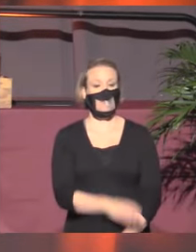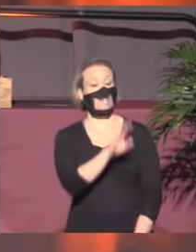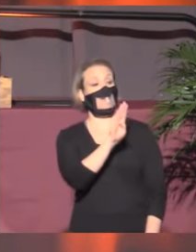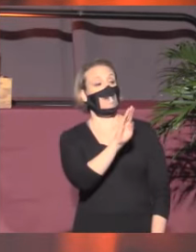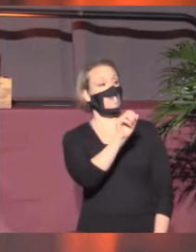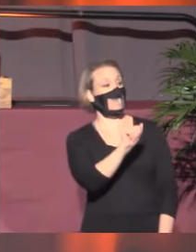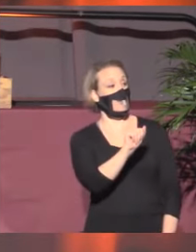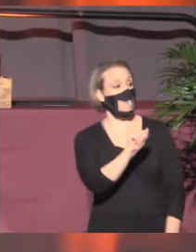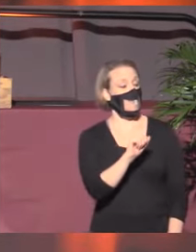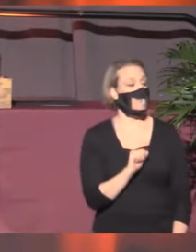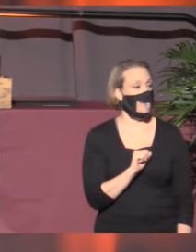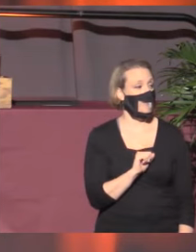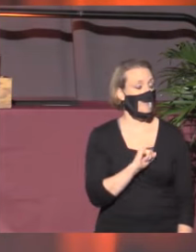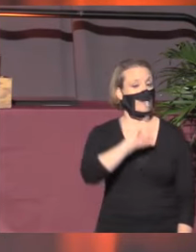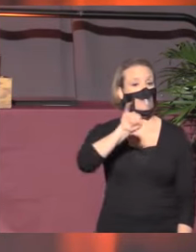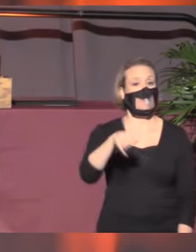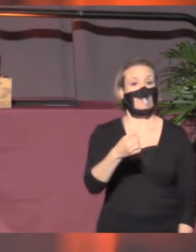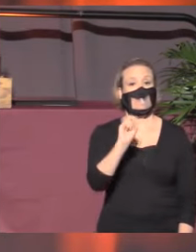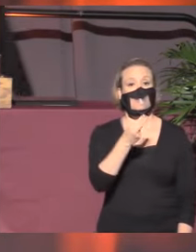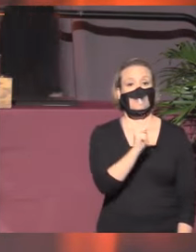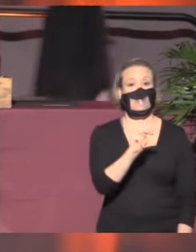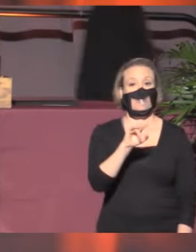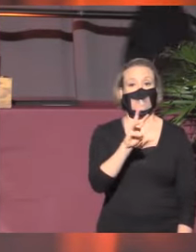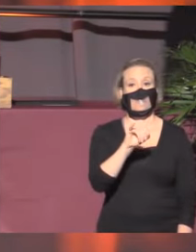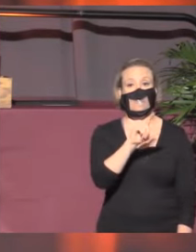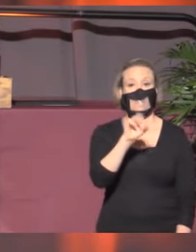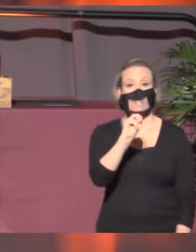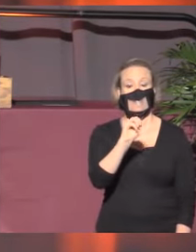Bachelor of Arts, John William Evans.